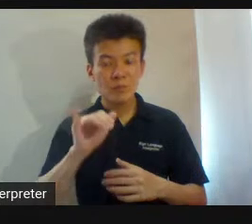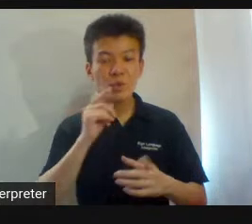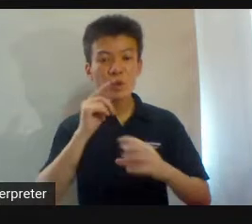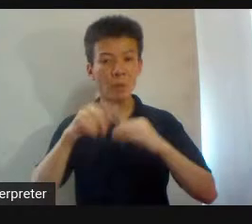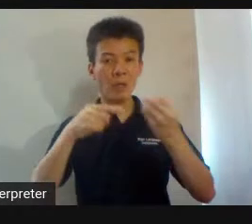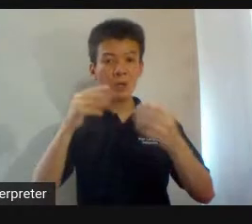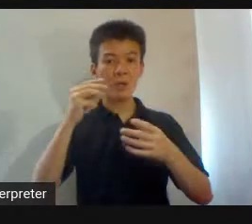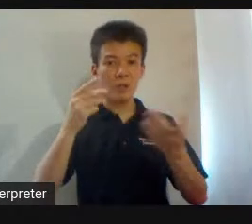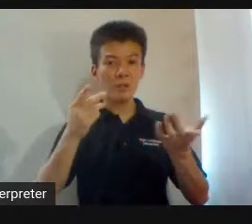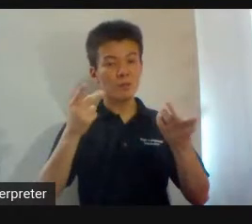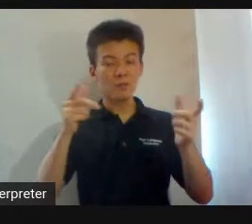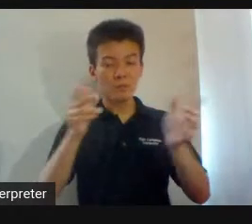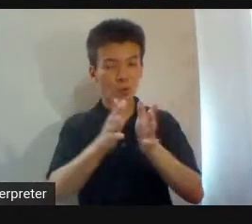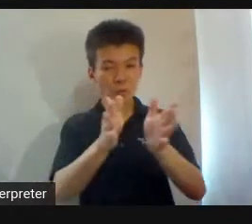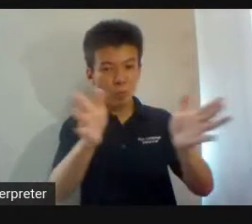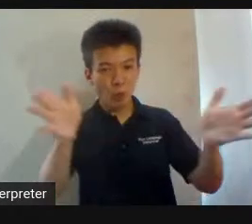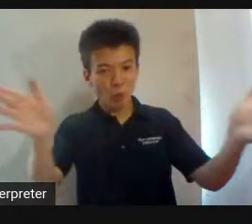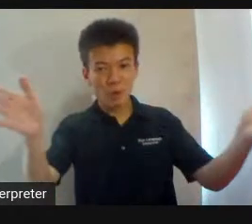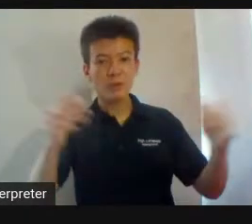about mental, it's so broad.